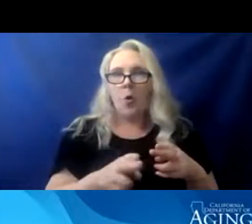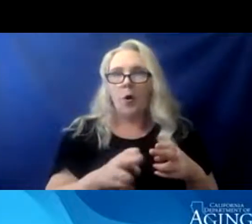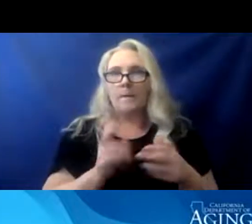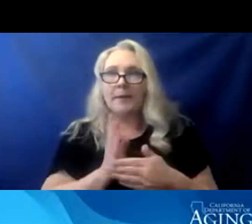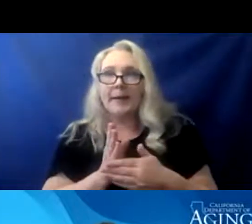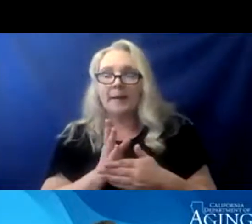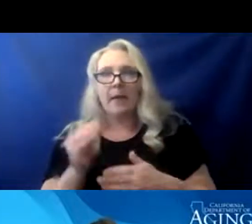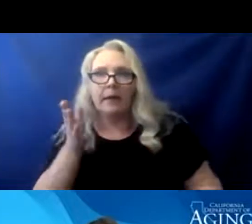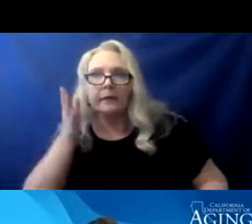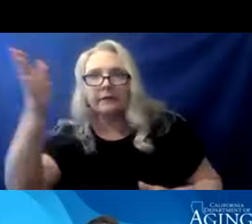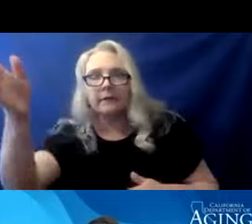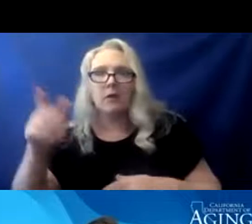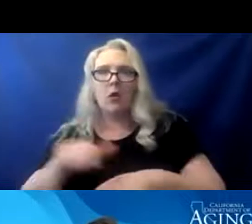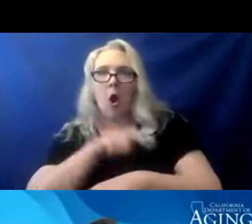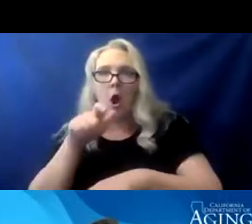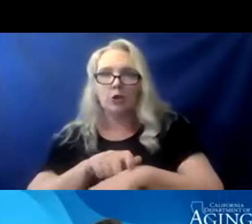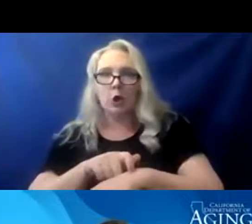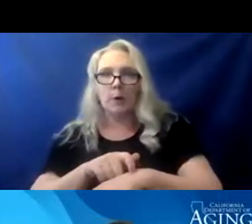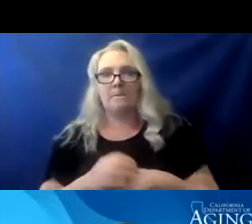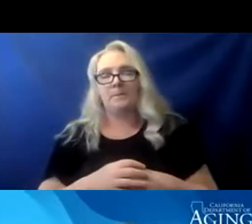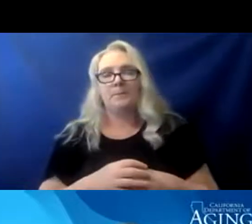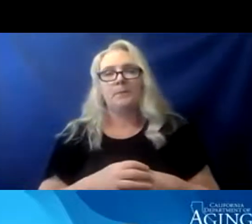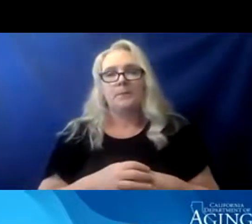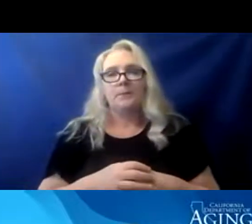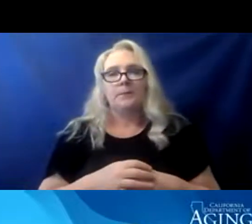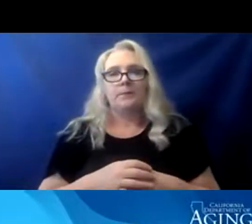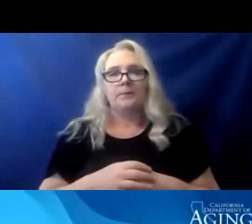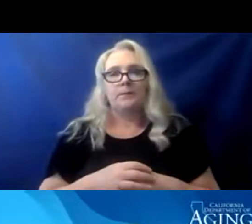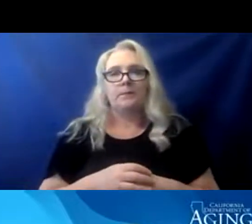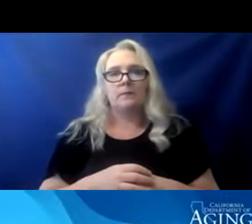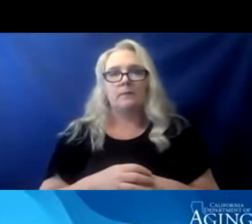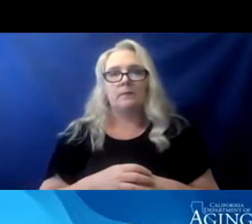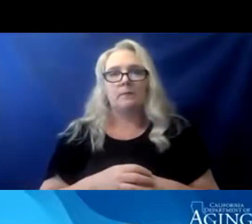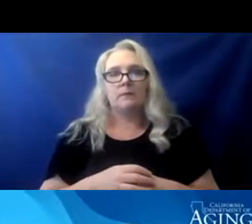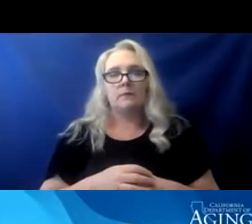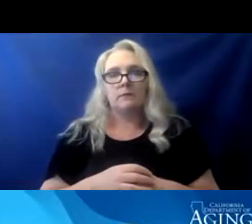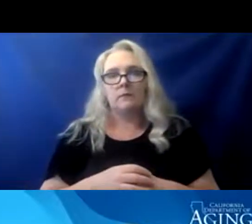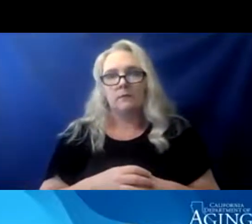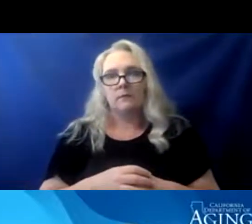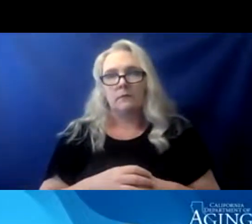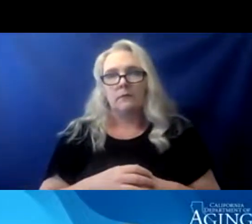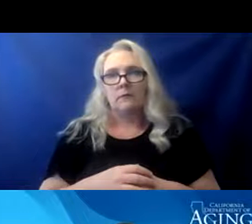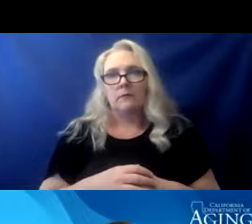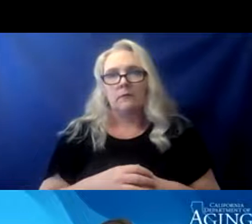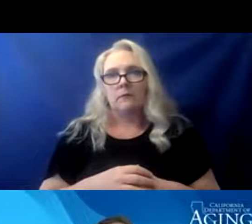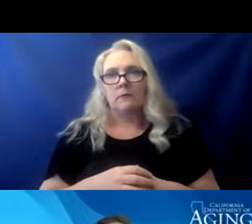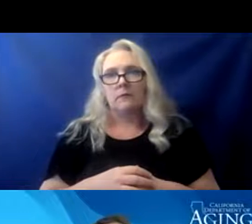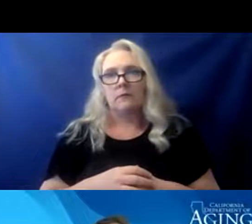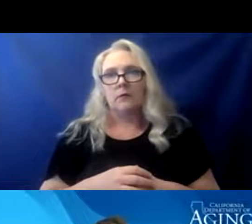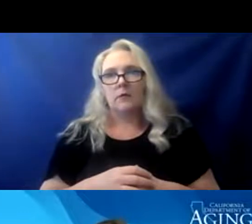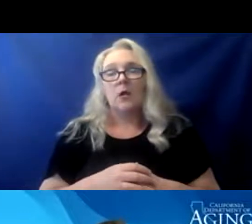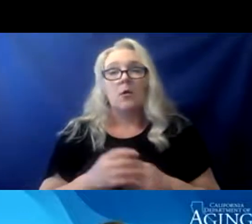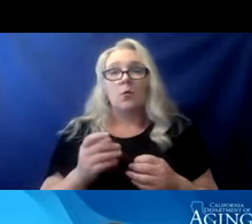accountability for doing what we said we would do, but there's also the oversight and advice on, are we moving the